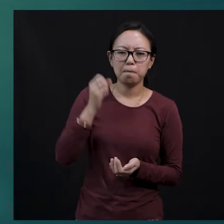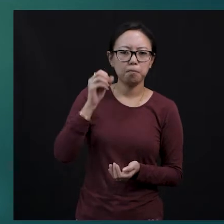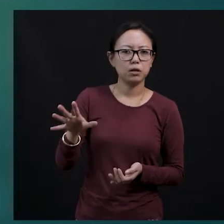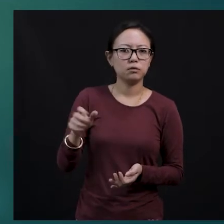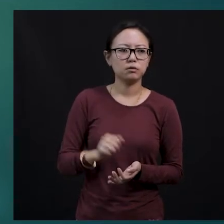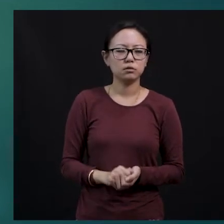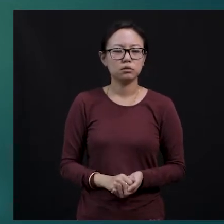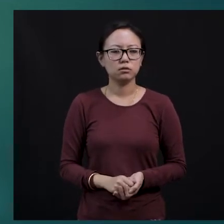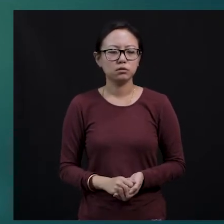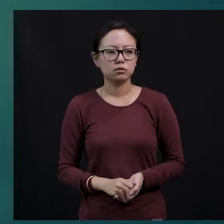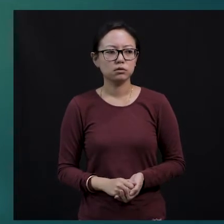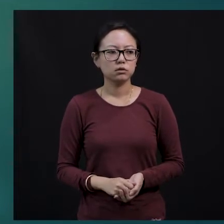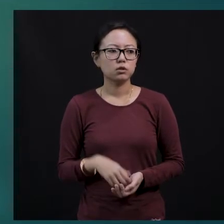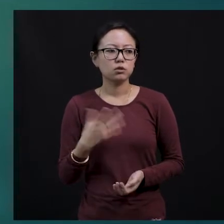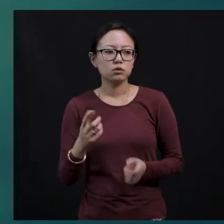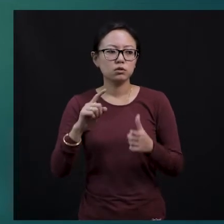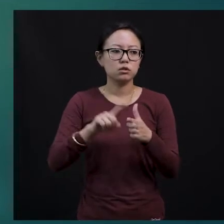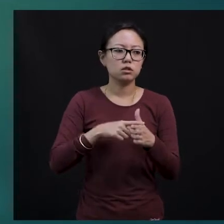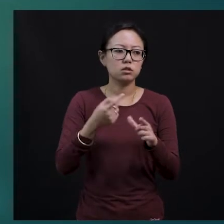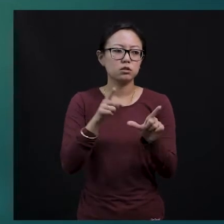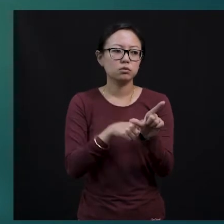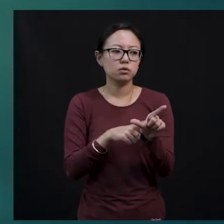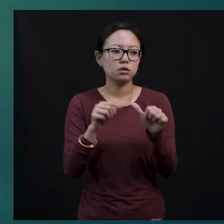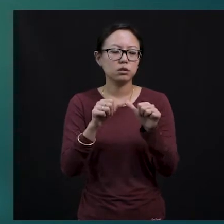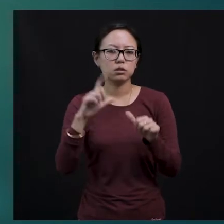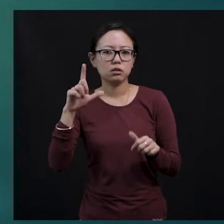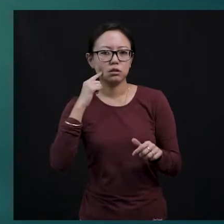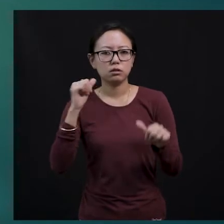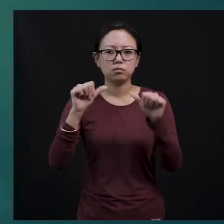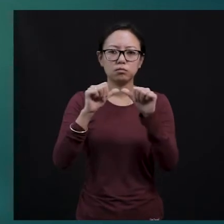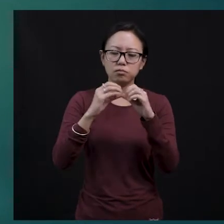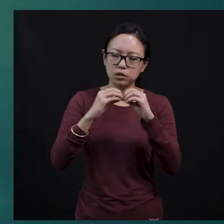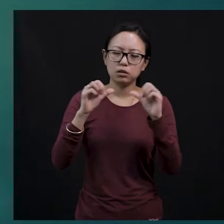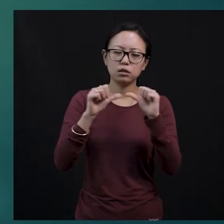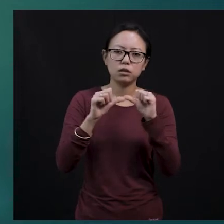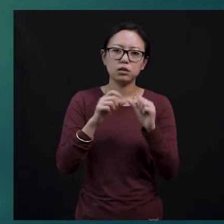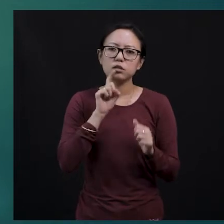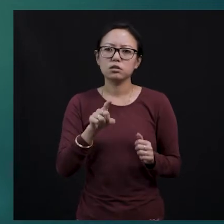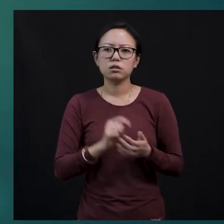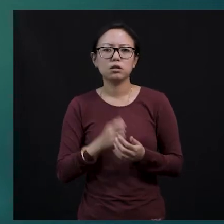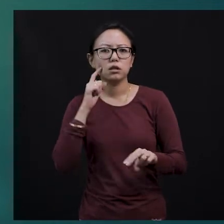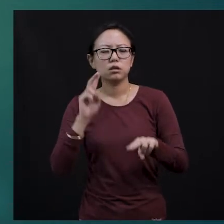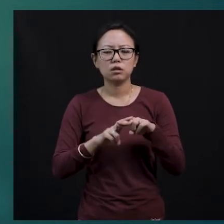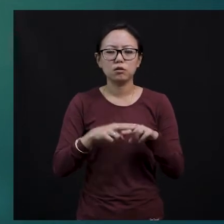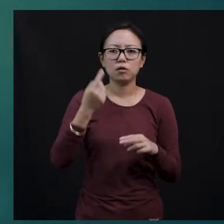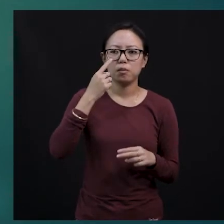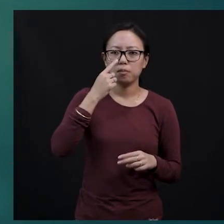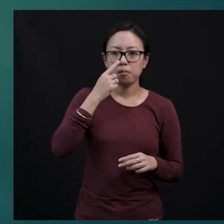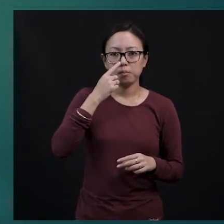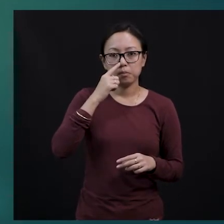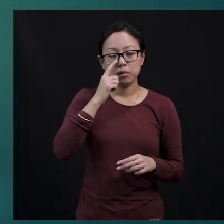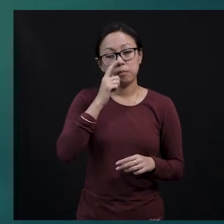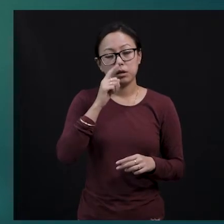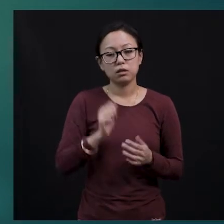in India were educated, even that is something that even now we say it, if women were educated, the